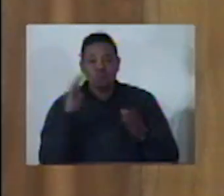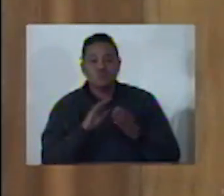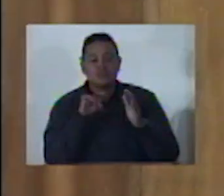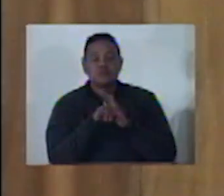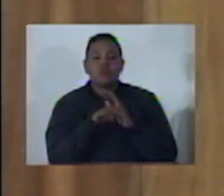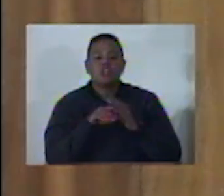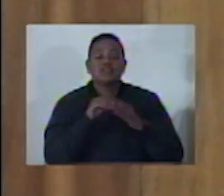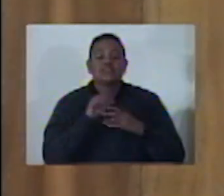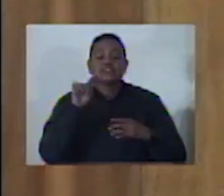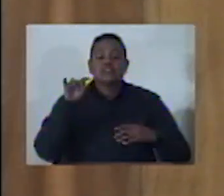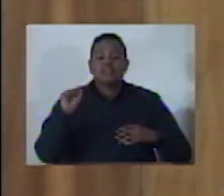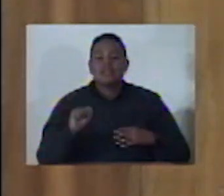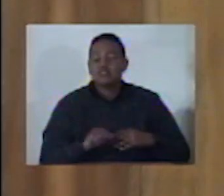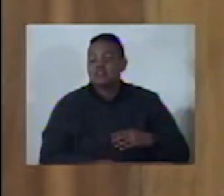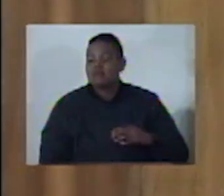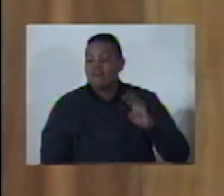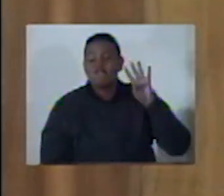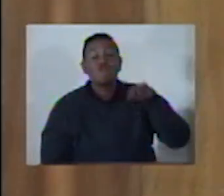in St. James,